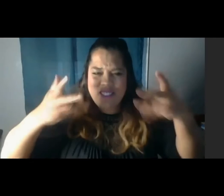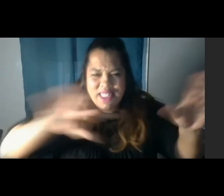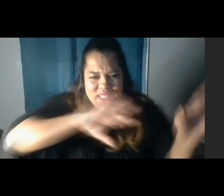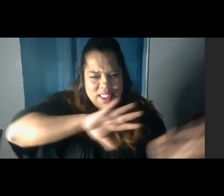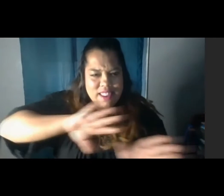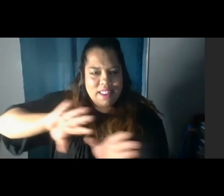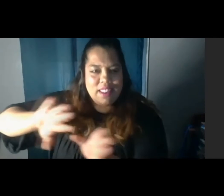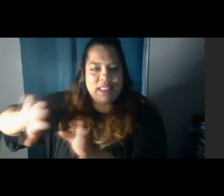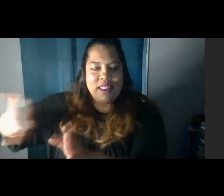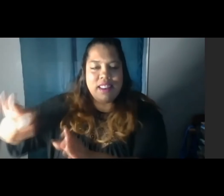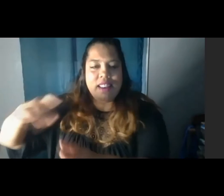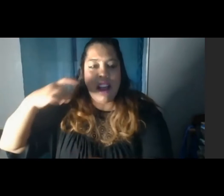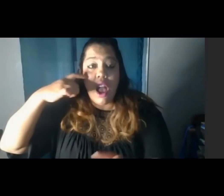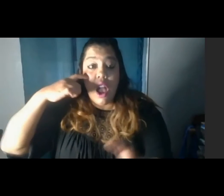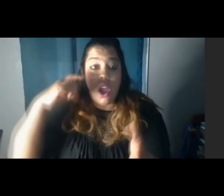generation